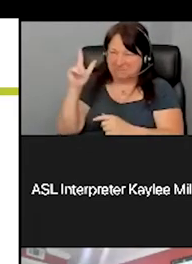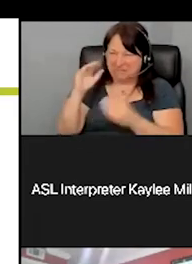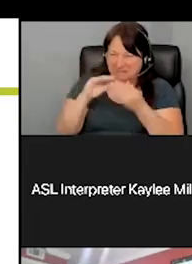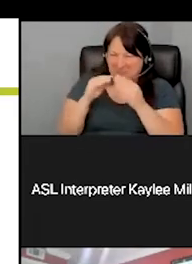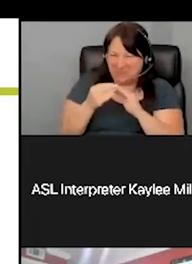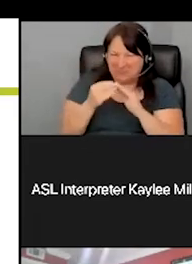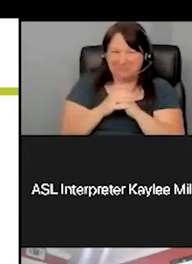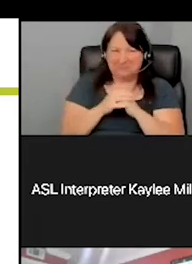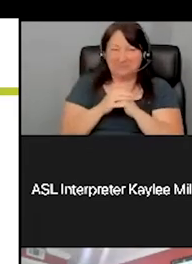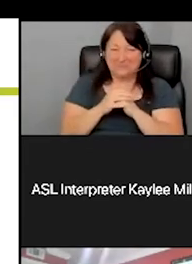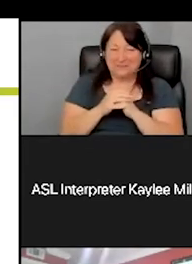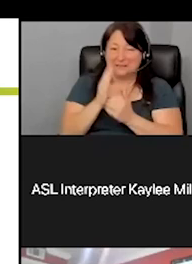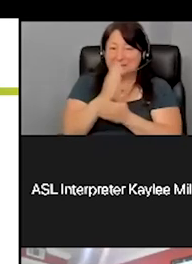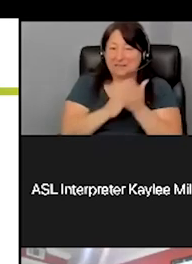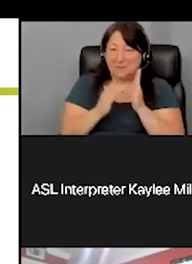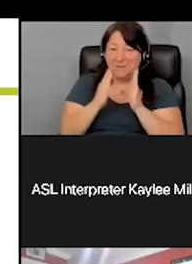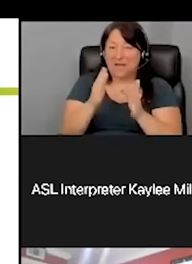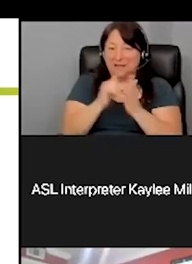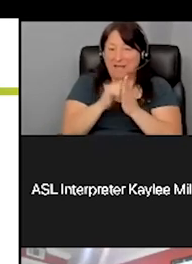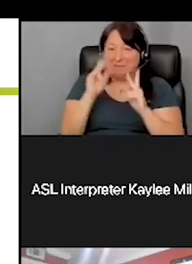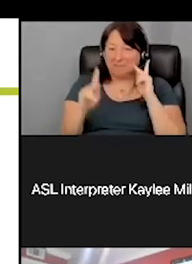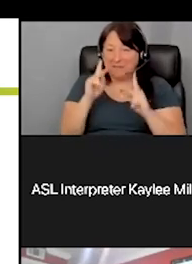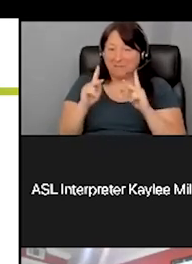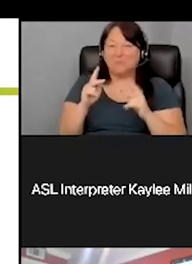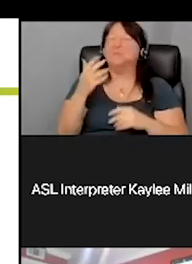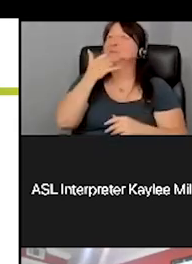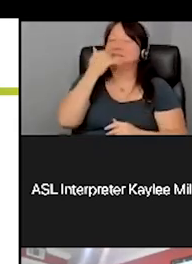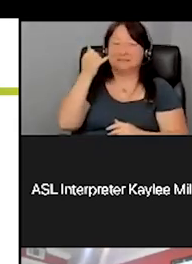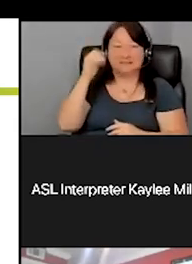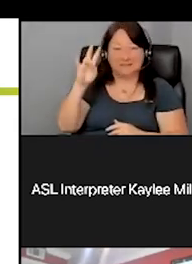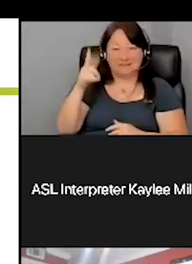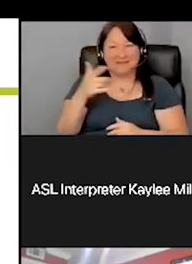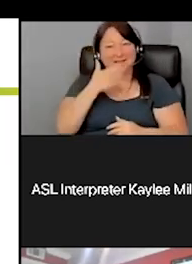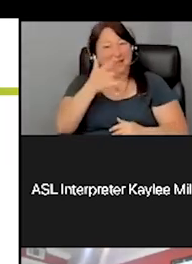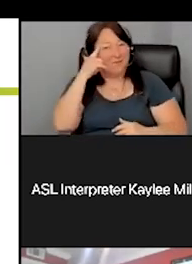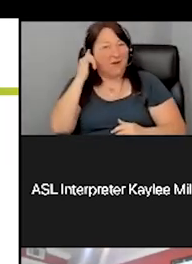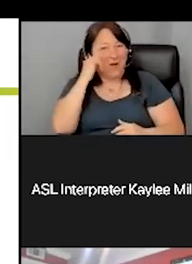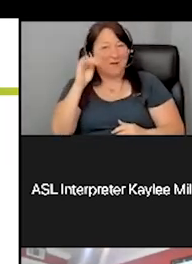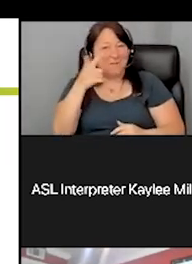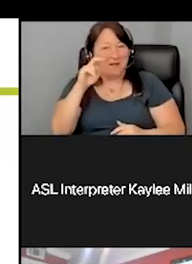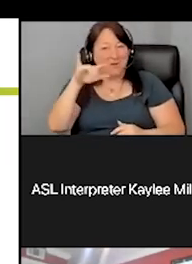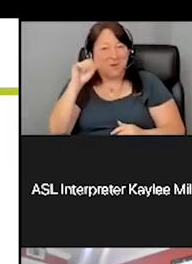Is there a way that people can, or 1721. Thank you for calling Magnolia Student Center. Irma,